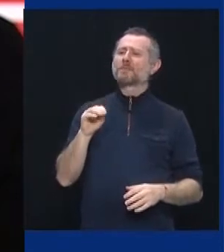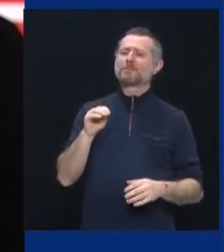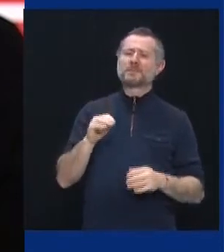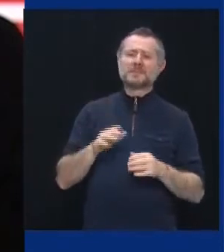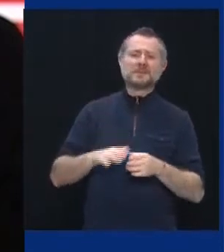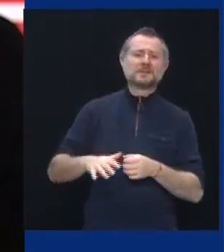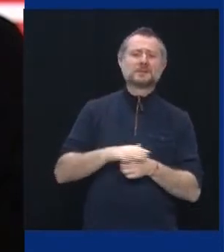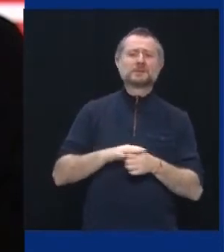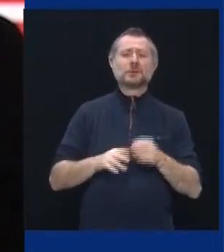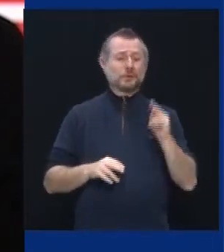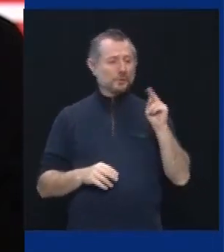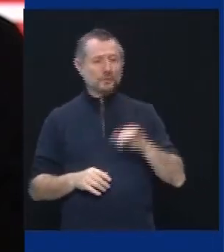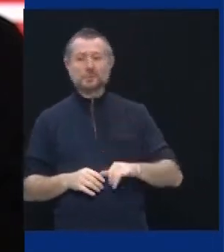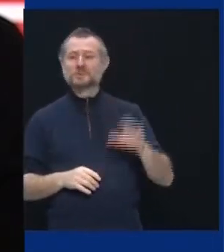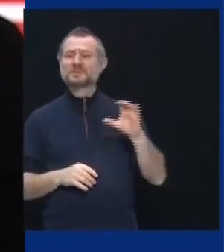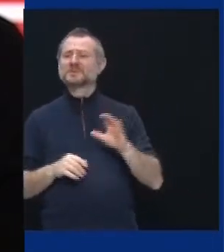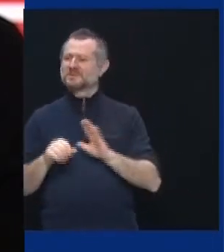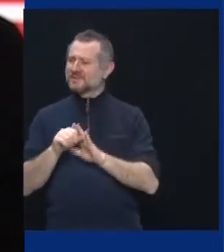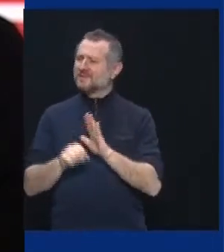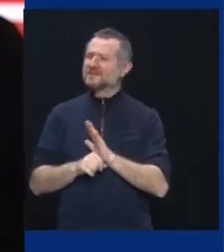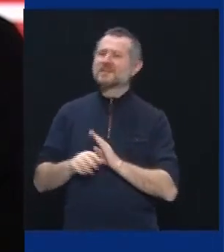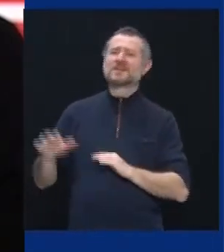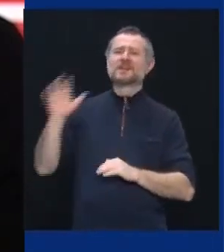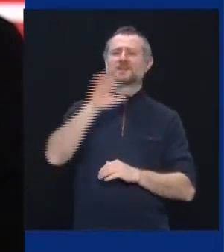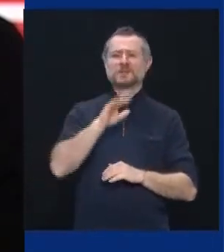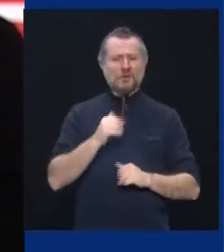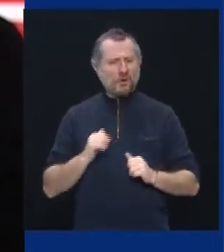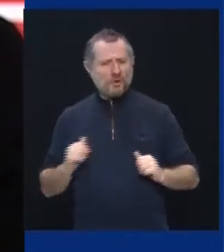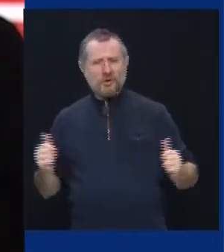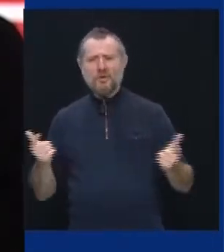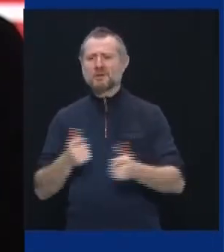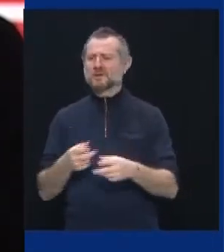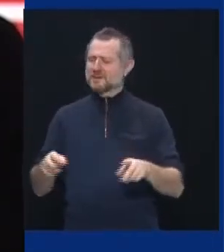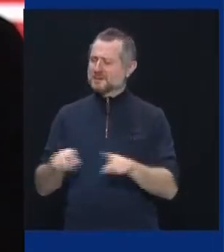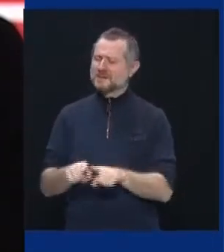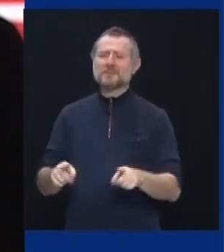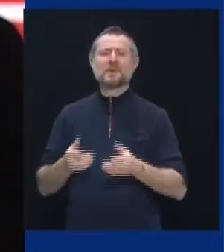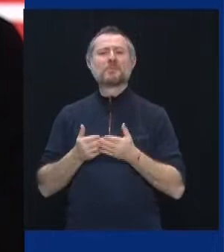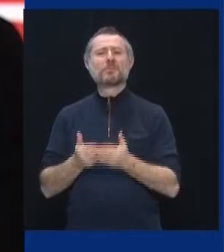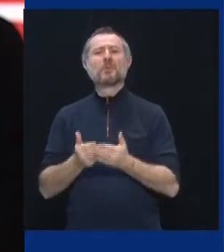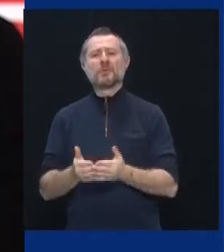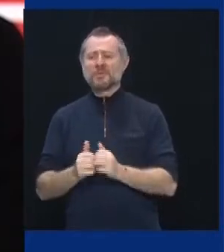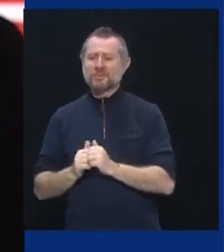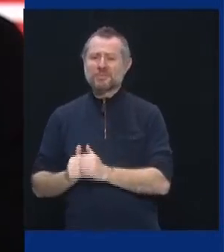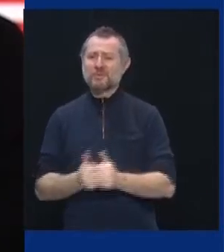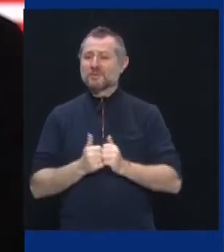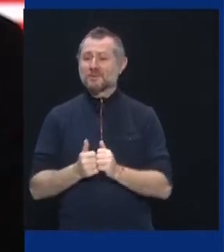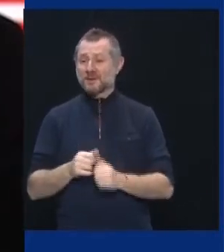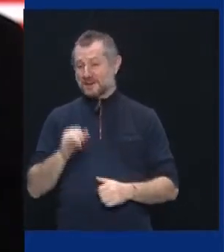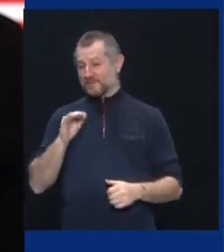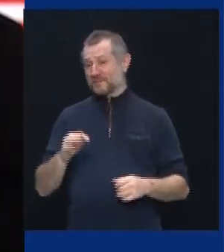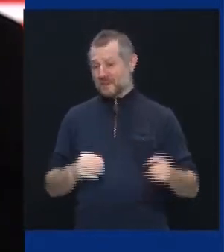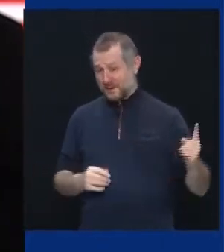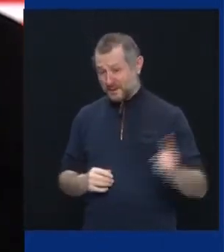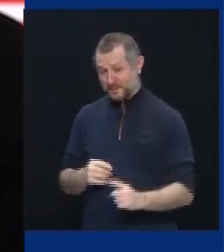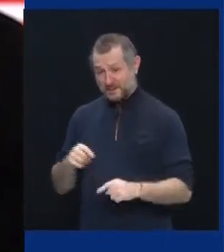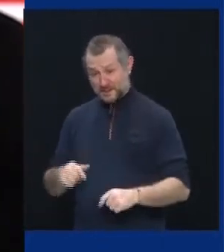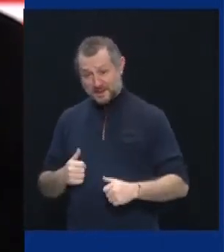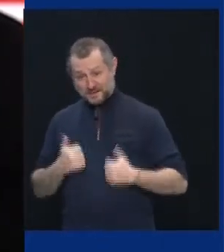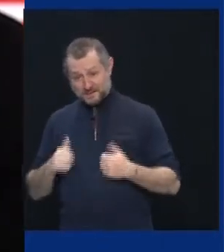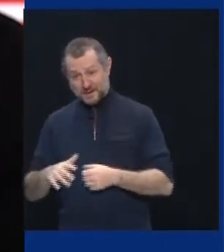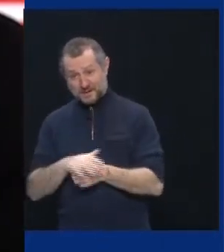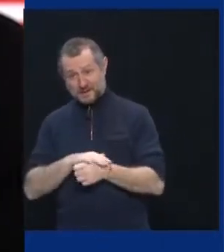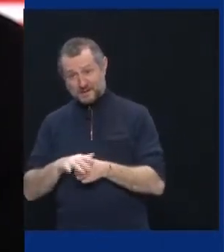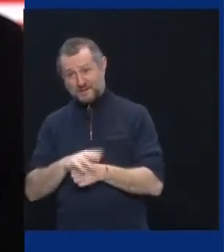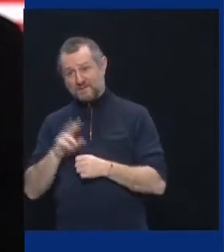all in this together. Amen. If you are here in the village of Harlem,